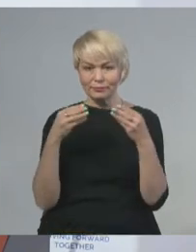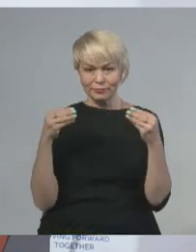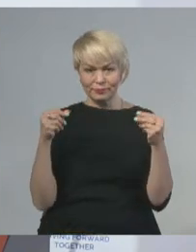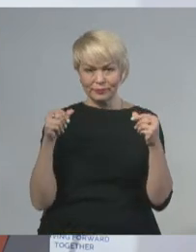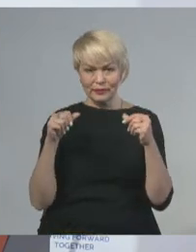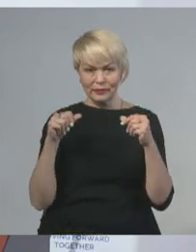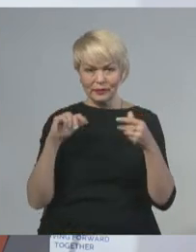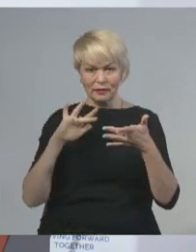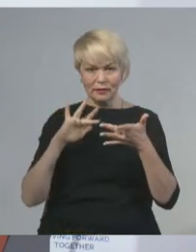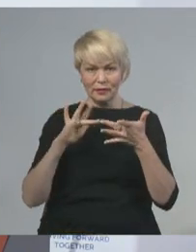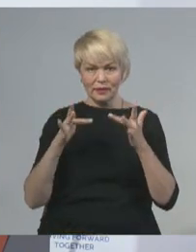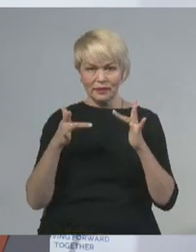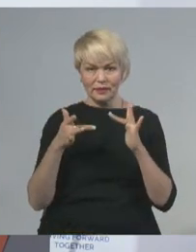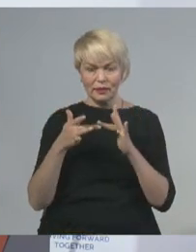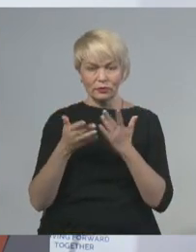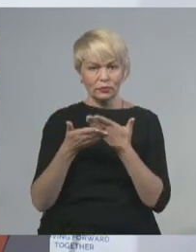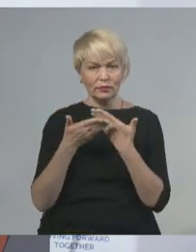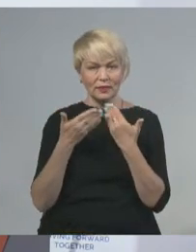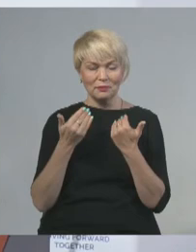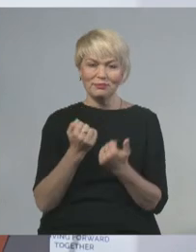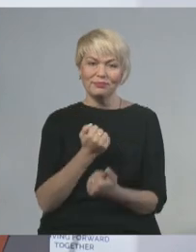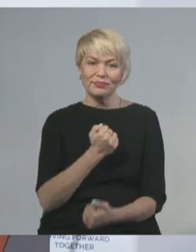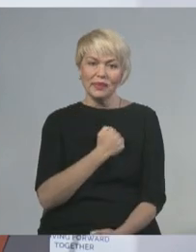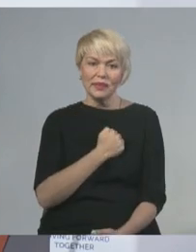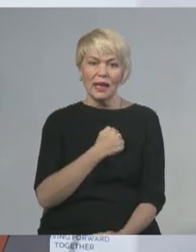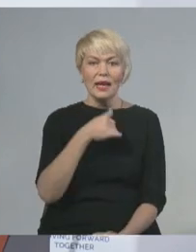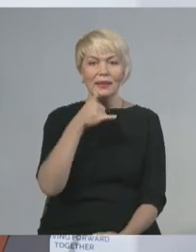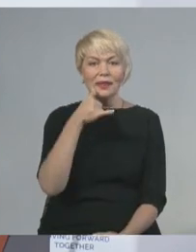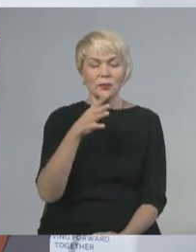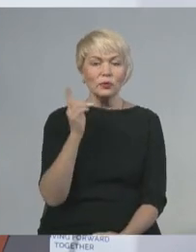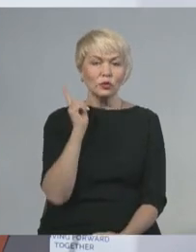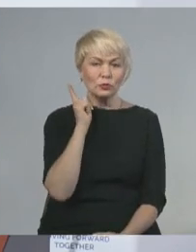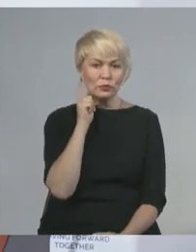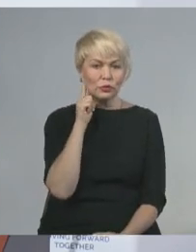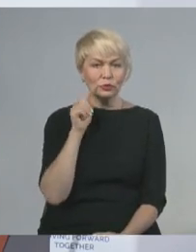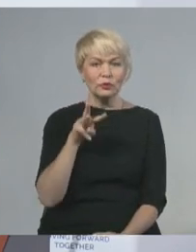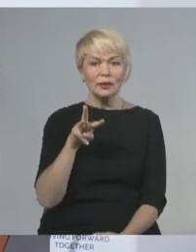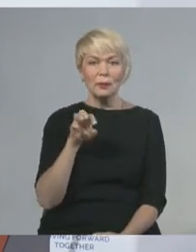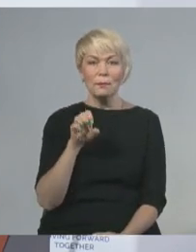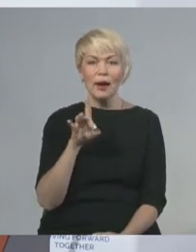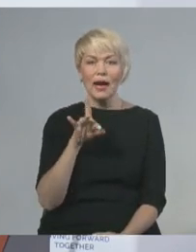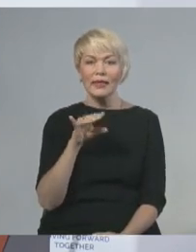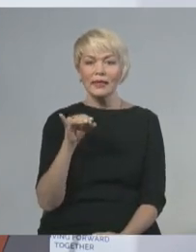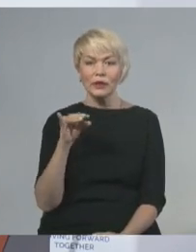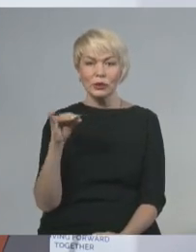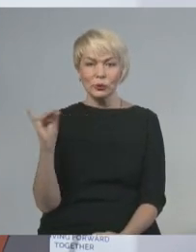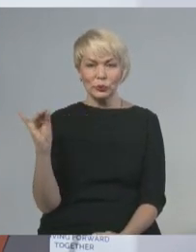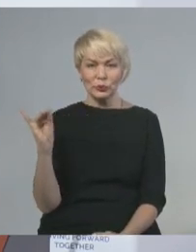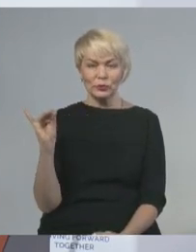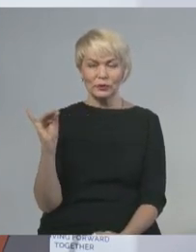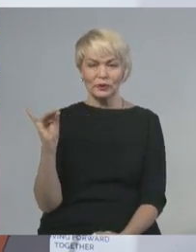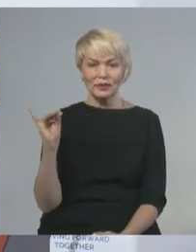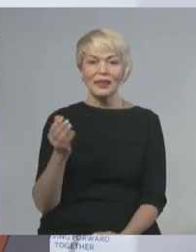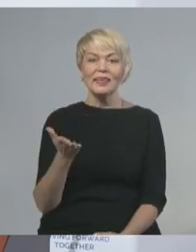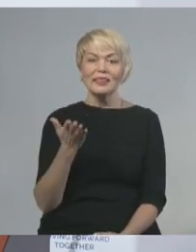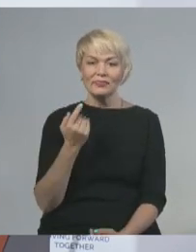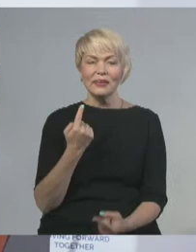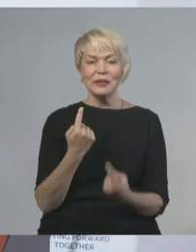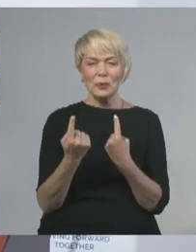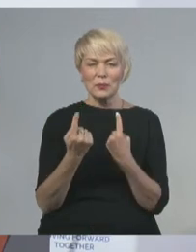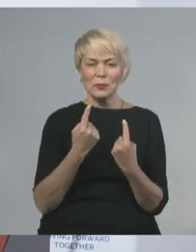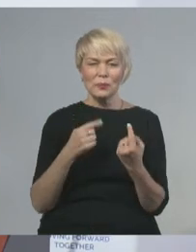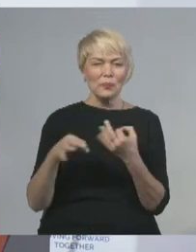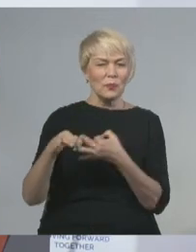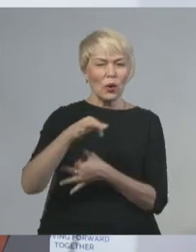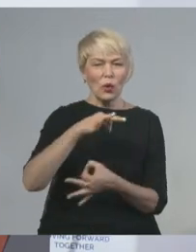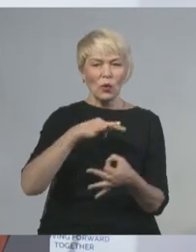so we unfortunately we can't hear maria let's let's now turn turn uh on and discuss other things with other